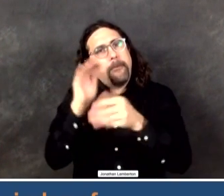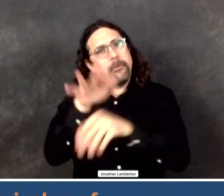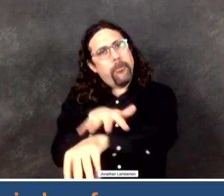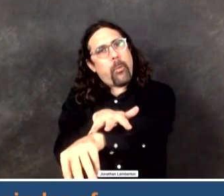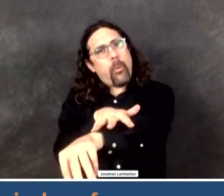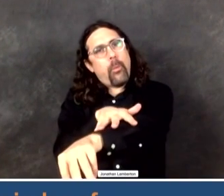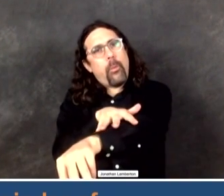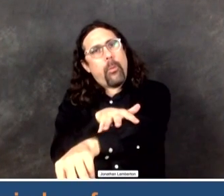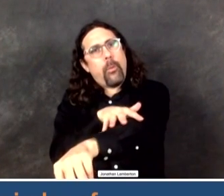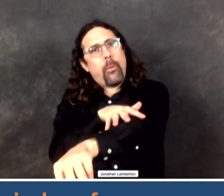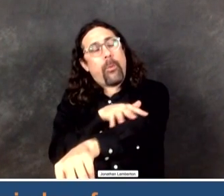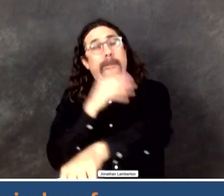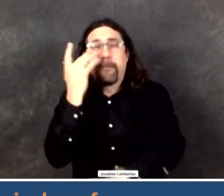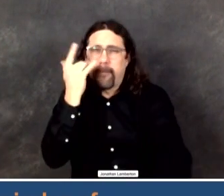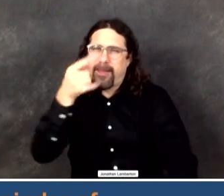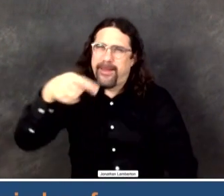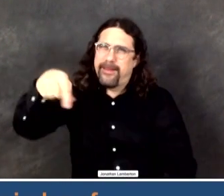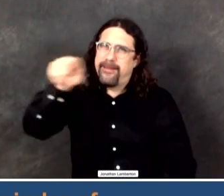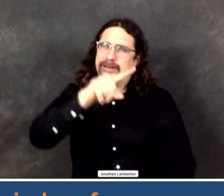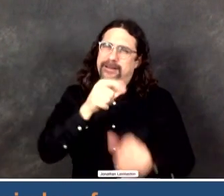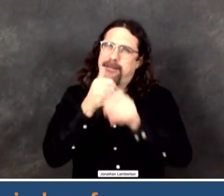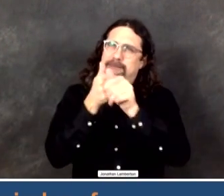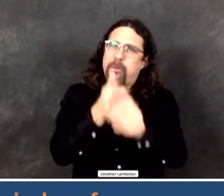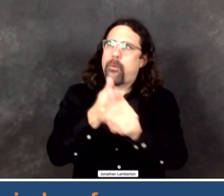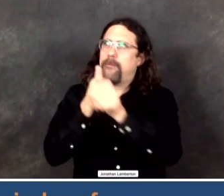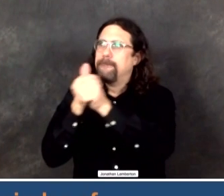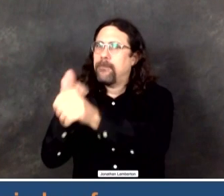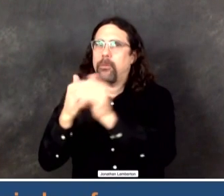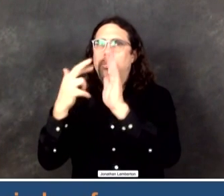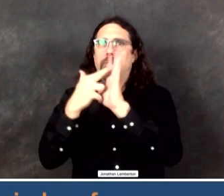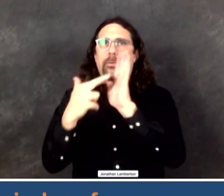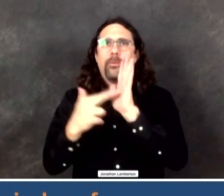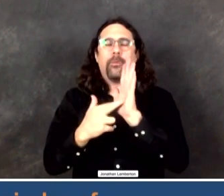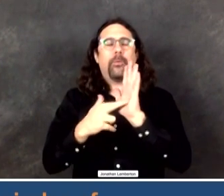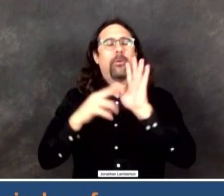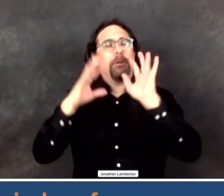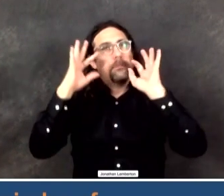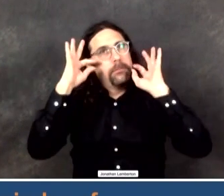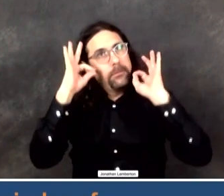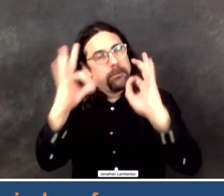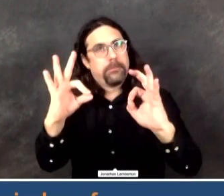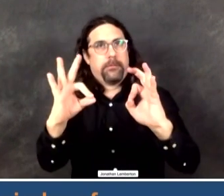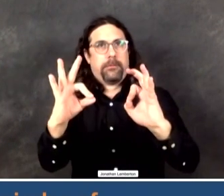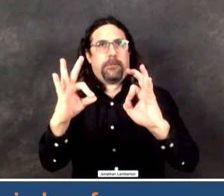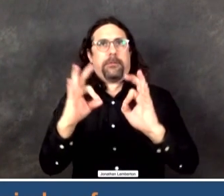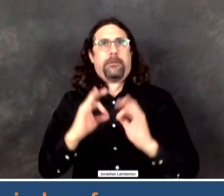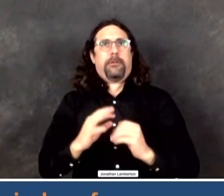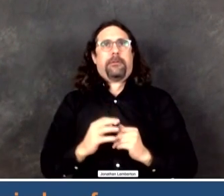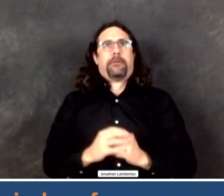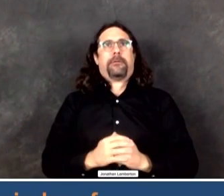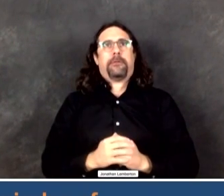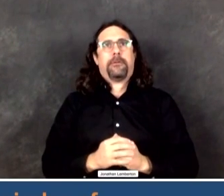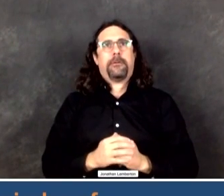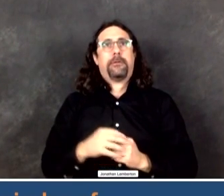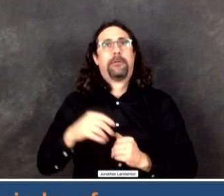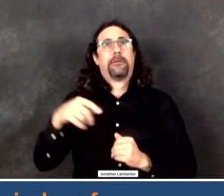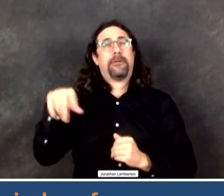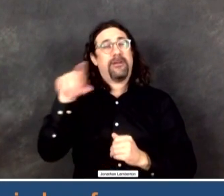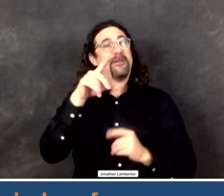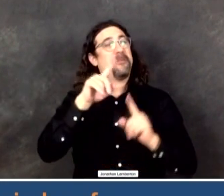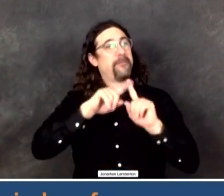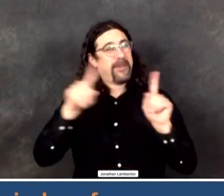off the gas and end up in a situation where this disease had a resurgence and threatened us even